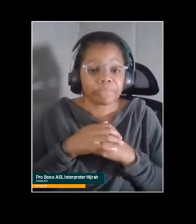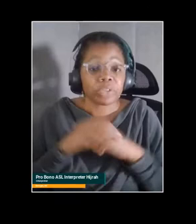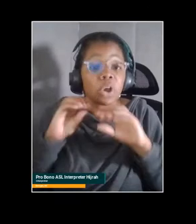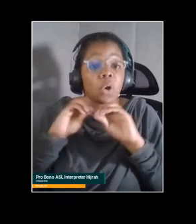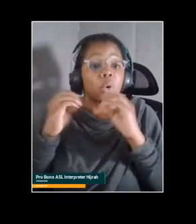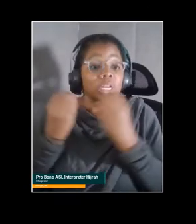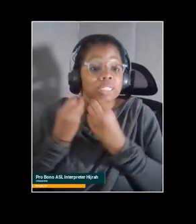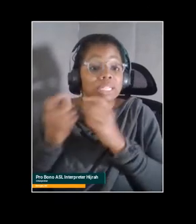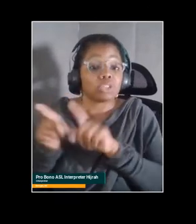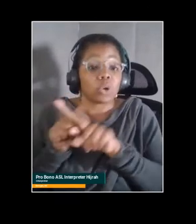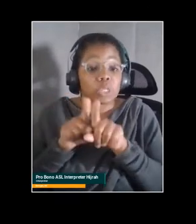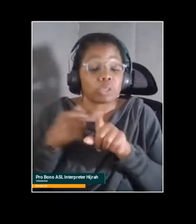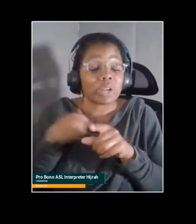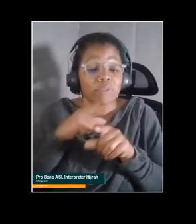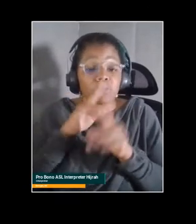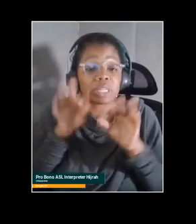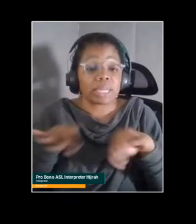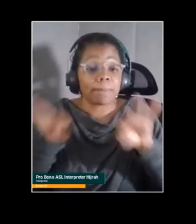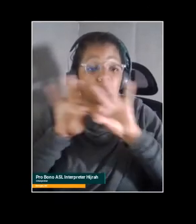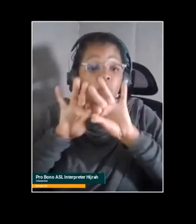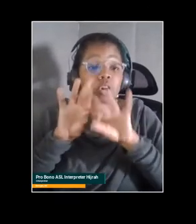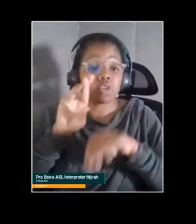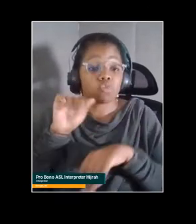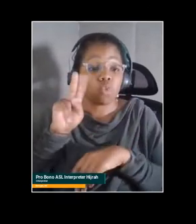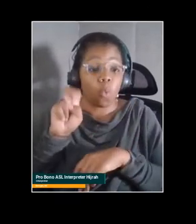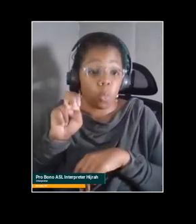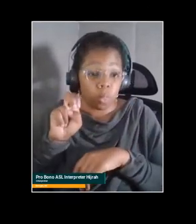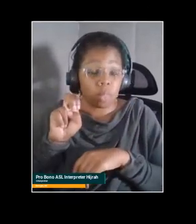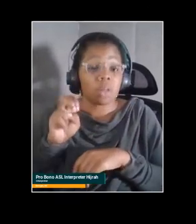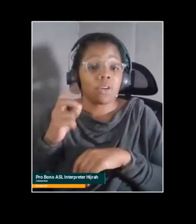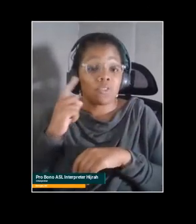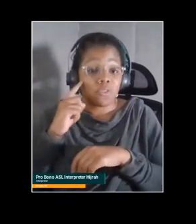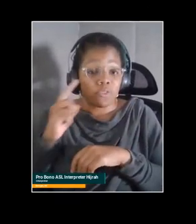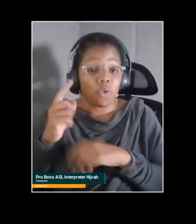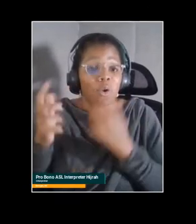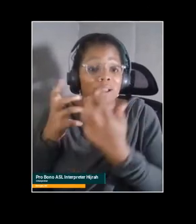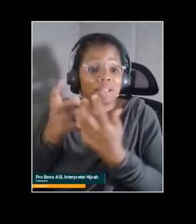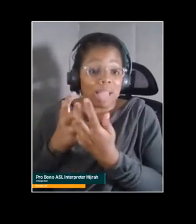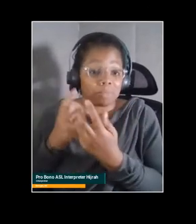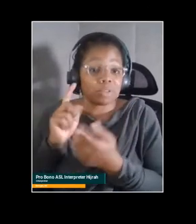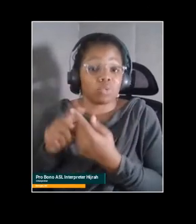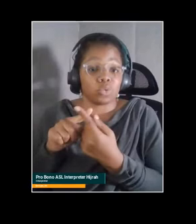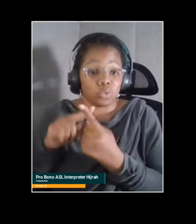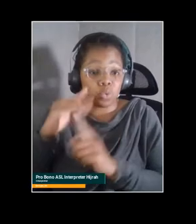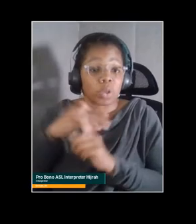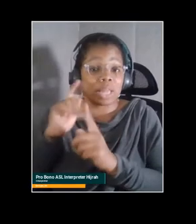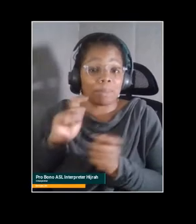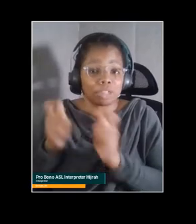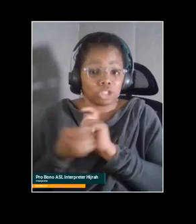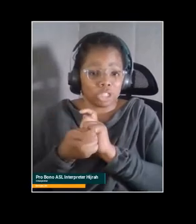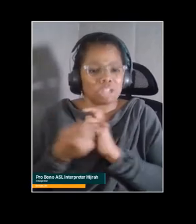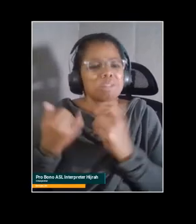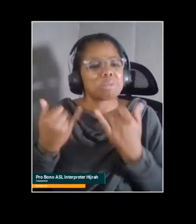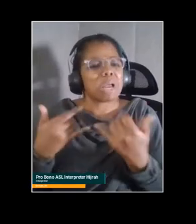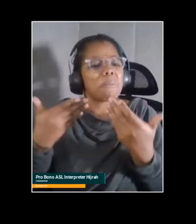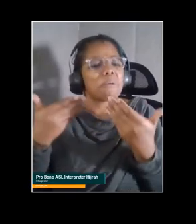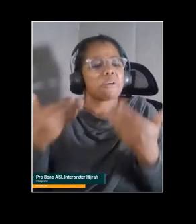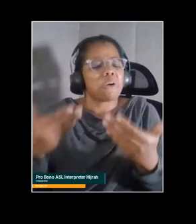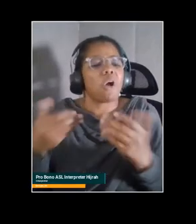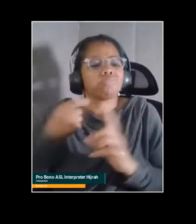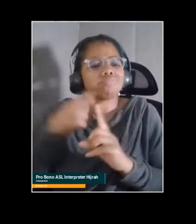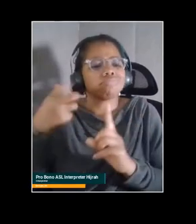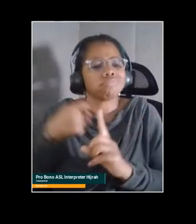Organizations also have a really important role in adapting to climate change. So I'd like to just go through kind of an